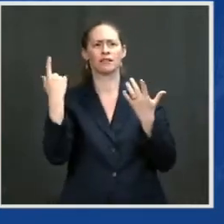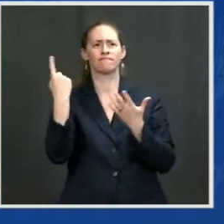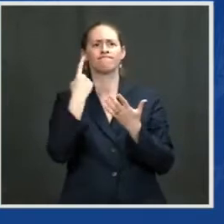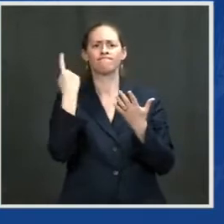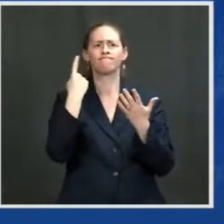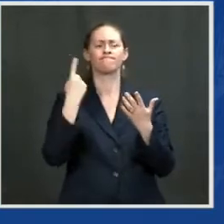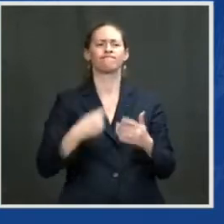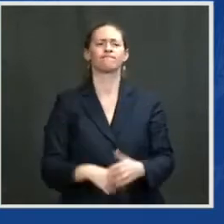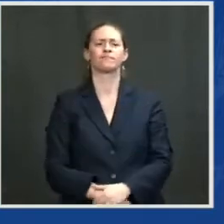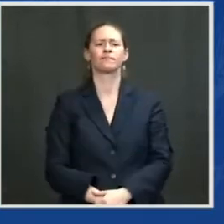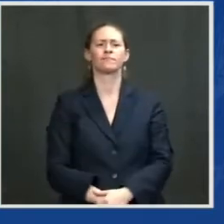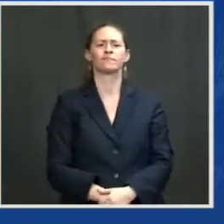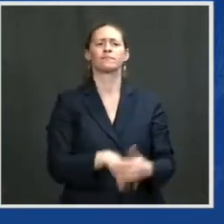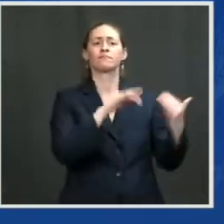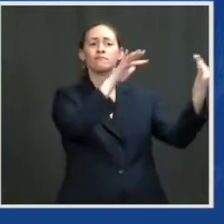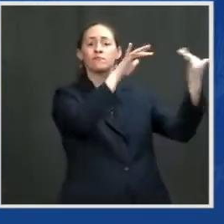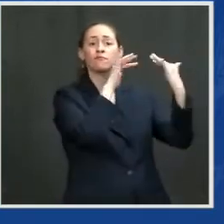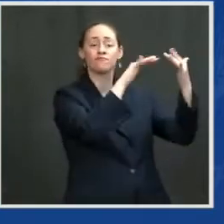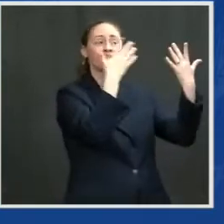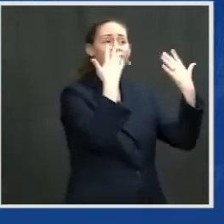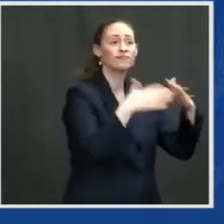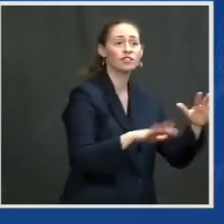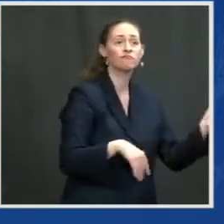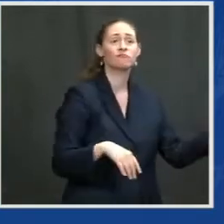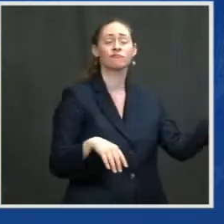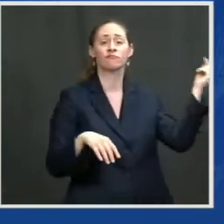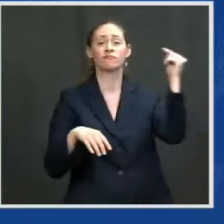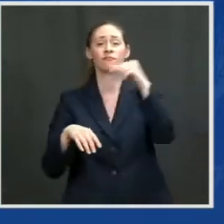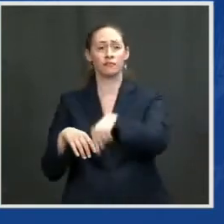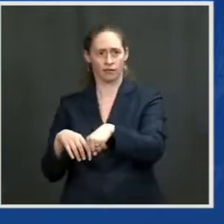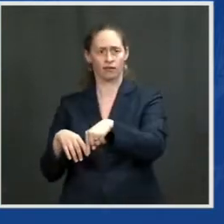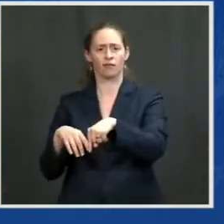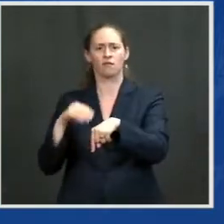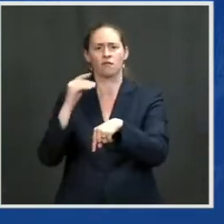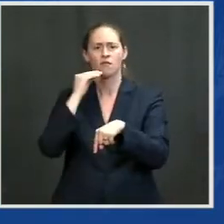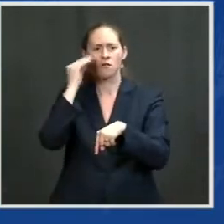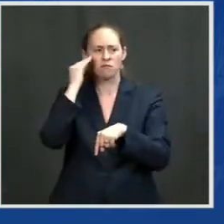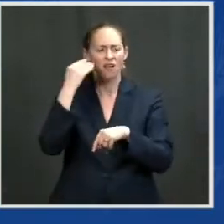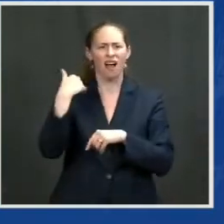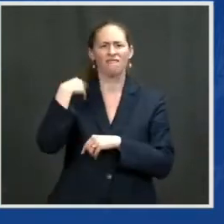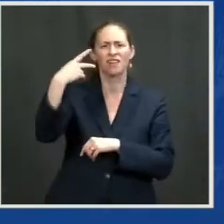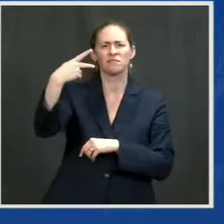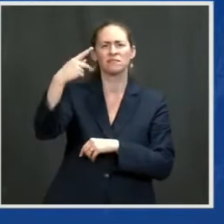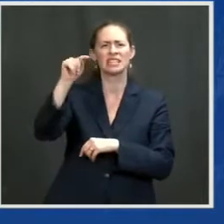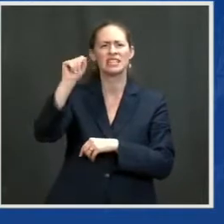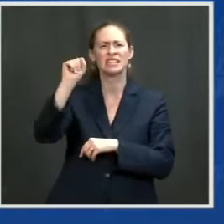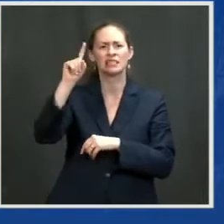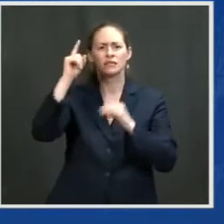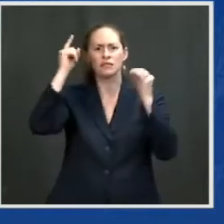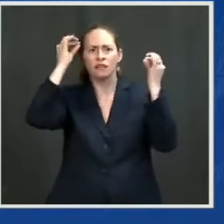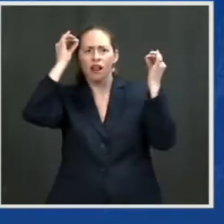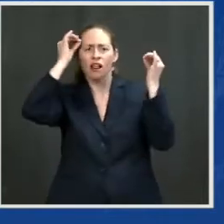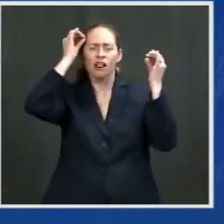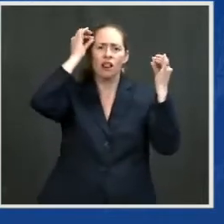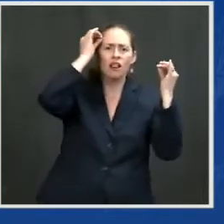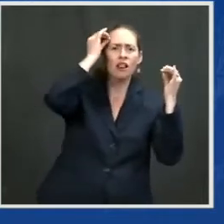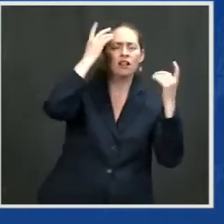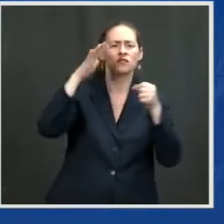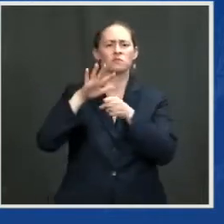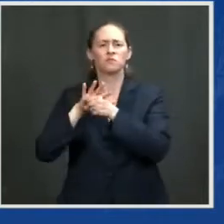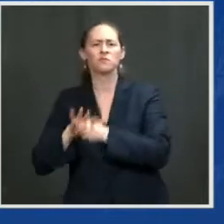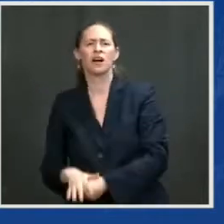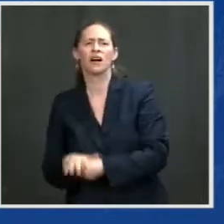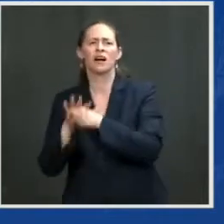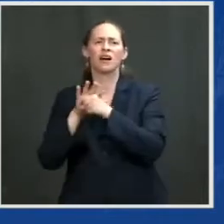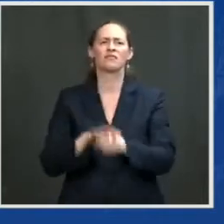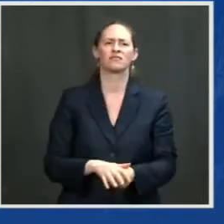in my pocket my schedule. In the back of my schedule, I have updates, U.S. troop updates. How many people have died in Iraq